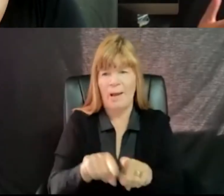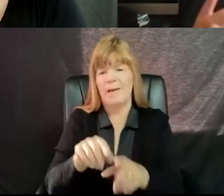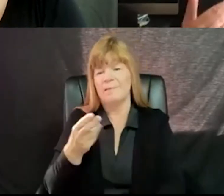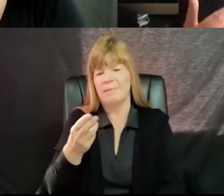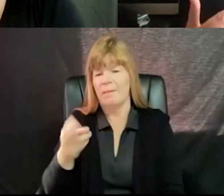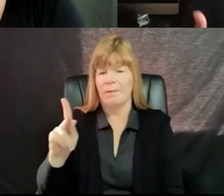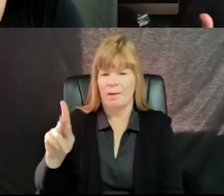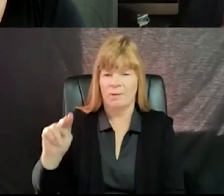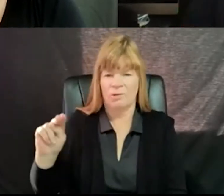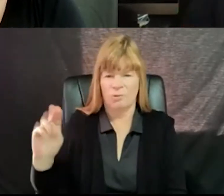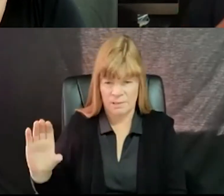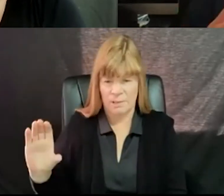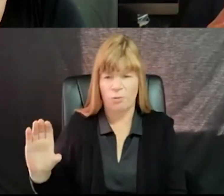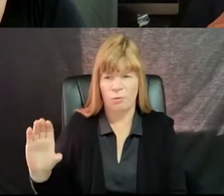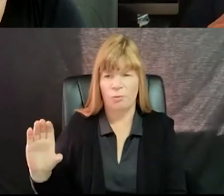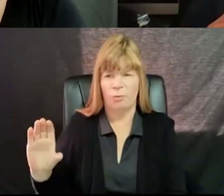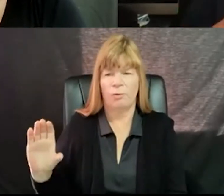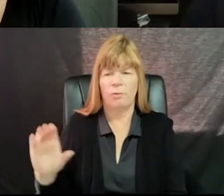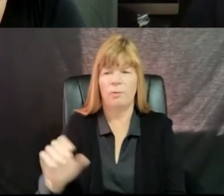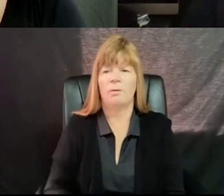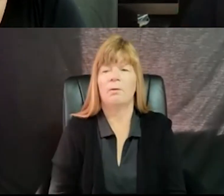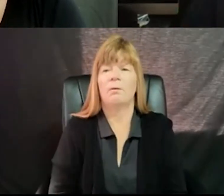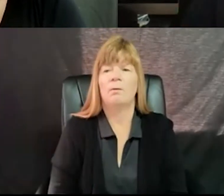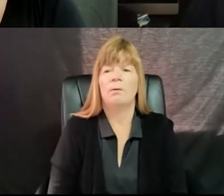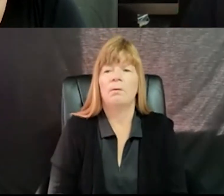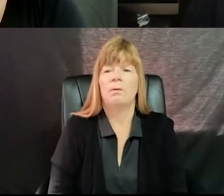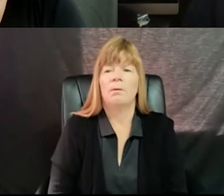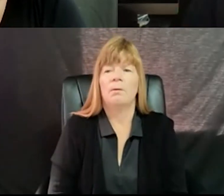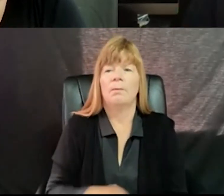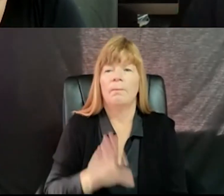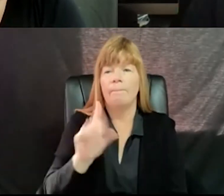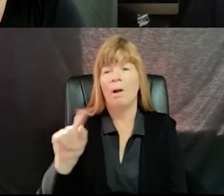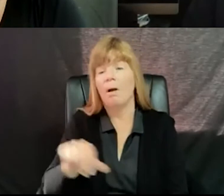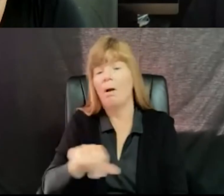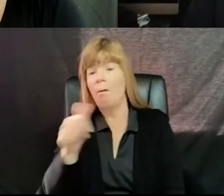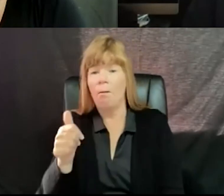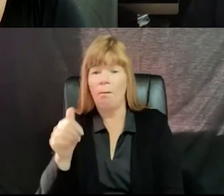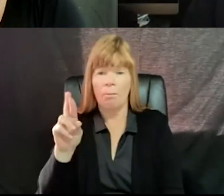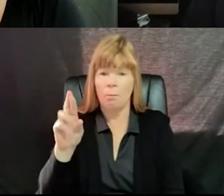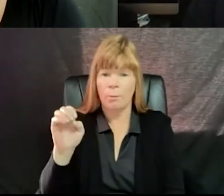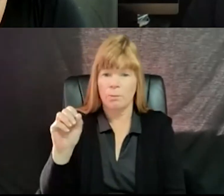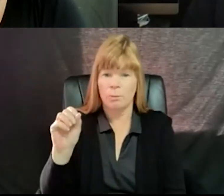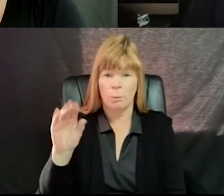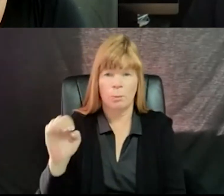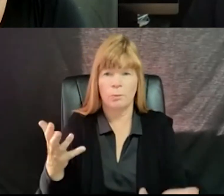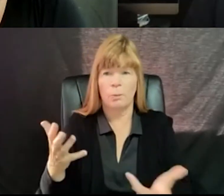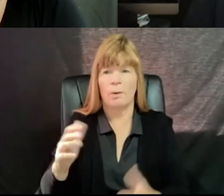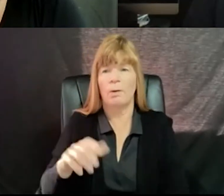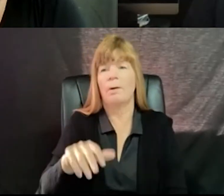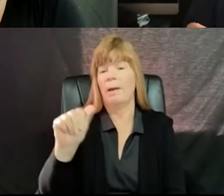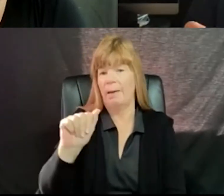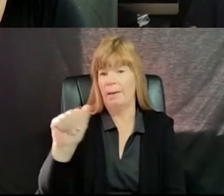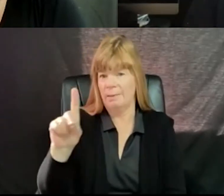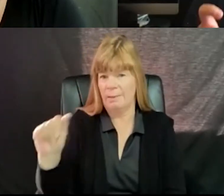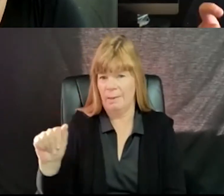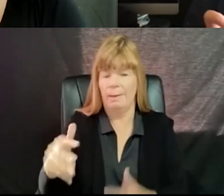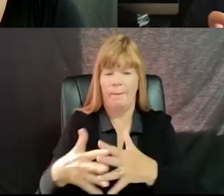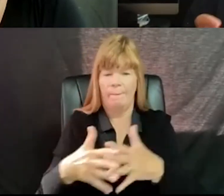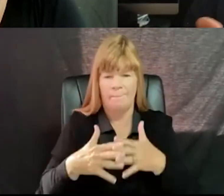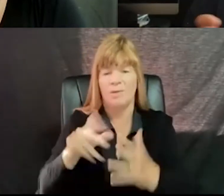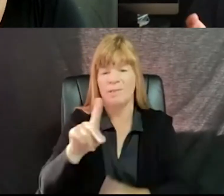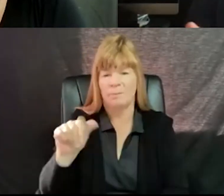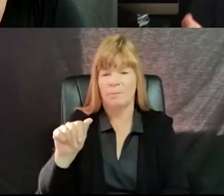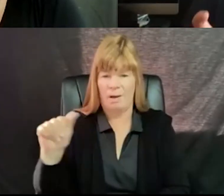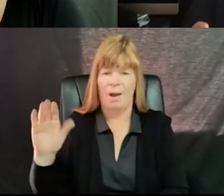Center, we are. But another resource is the American Disabilities Act.